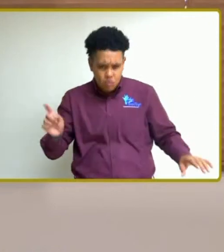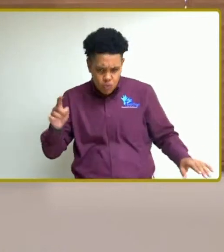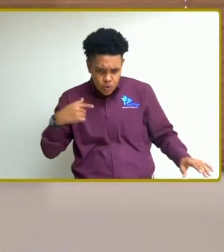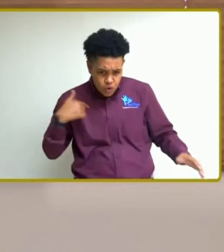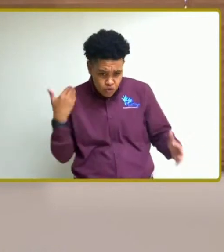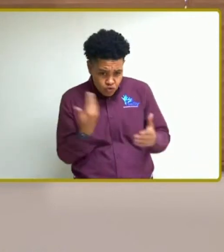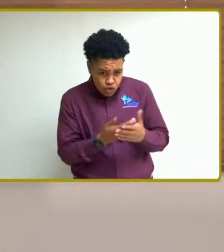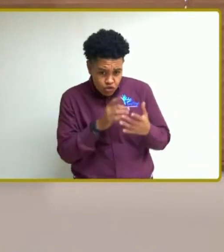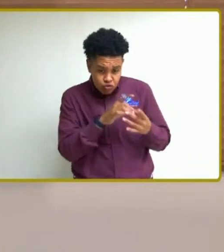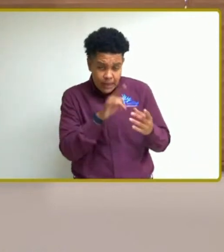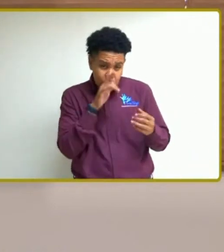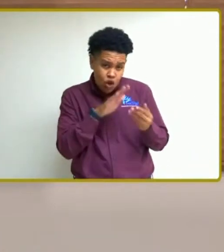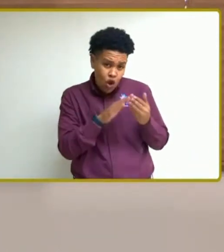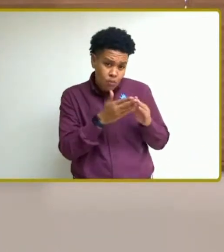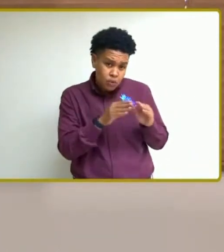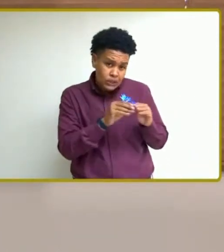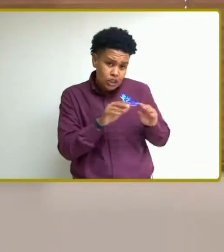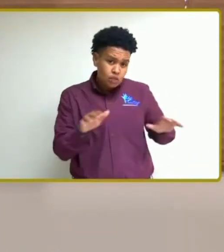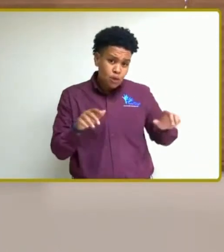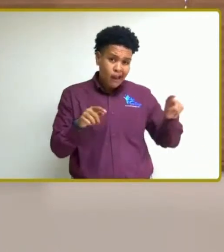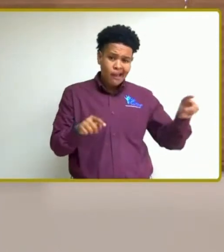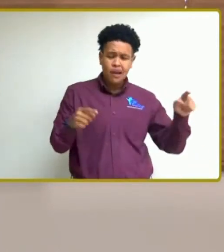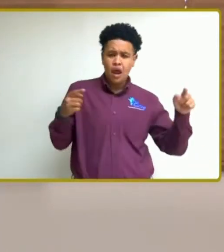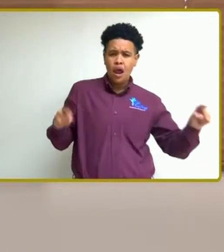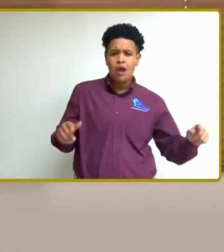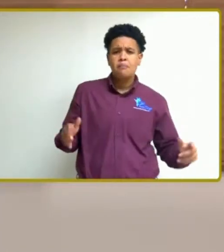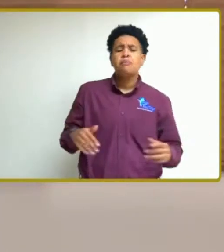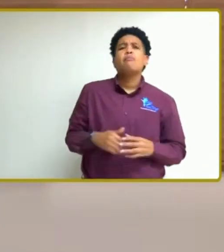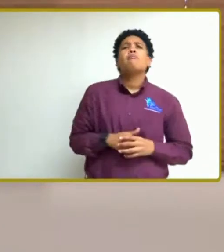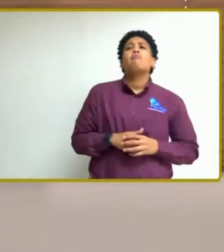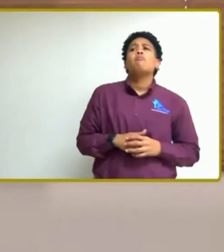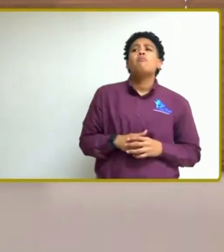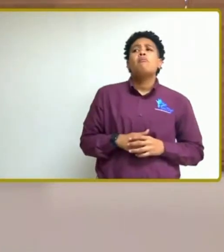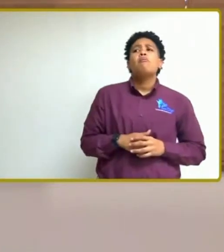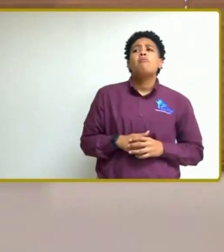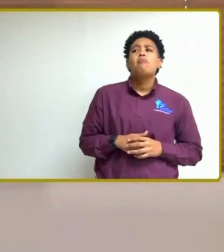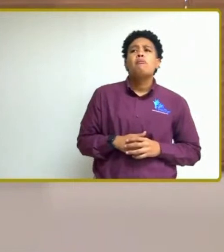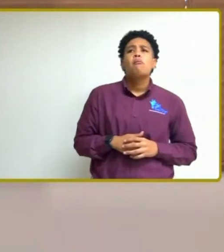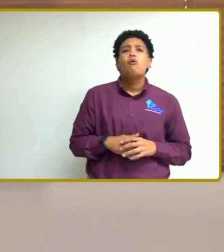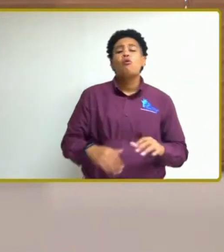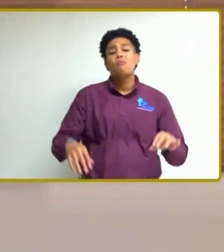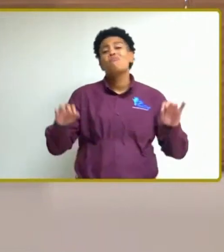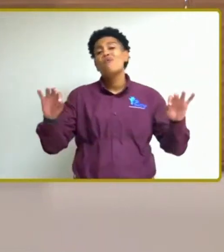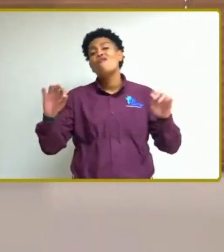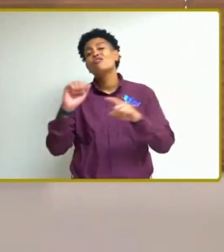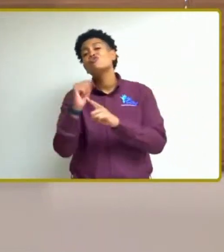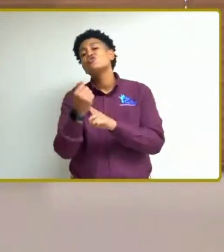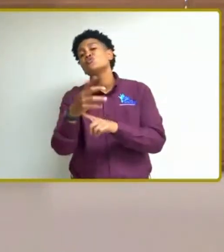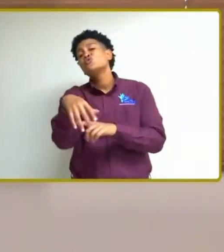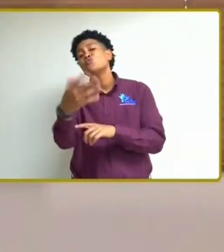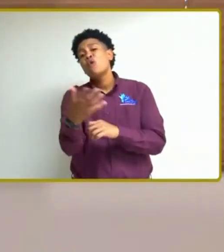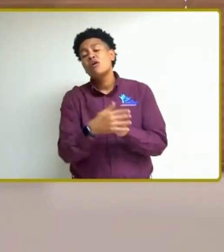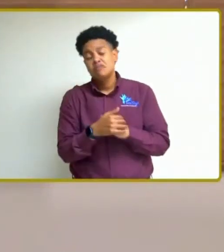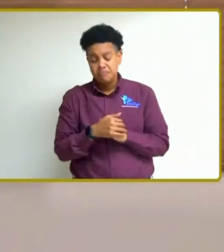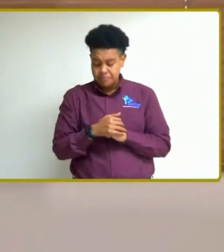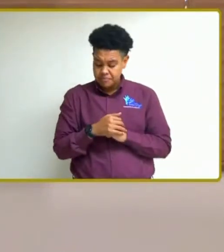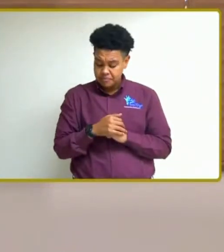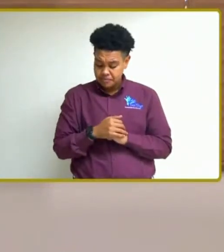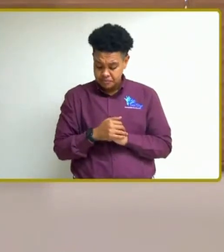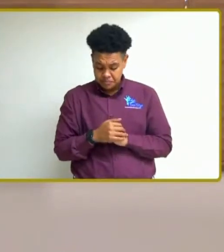are in terms of community spread, the ideal situation is that the